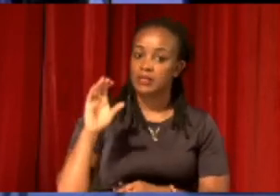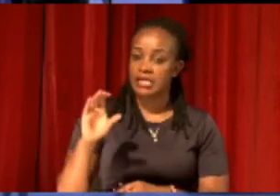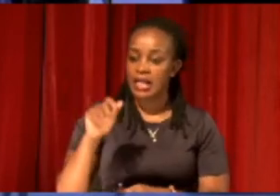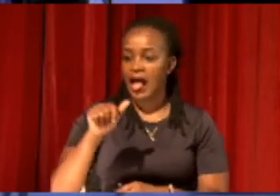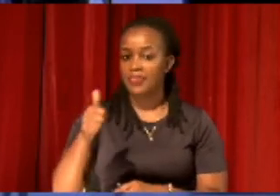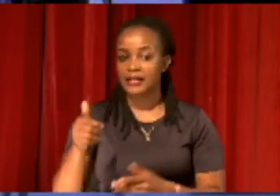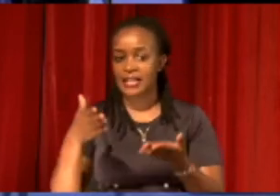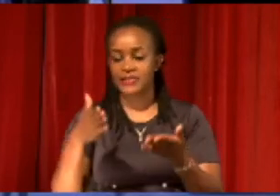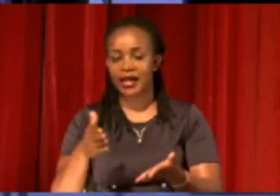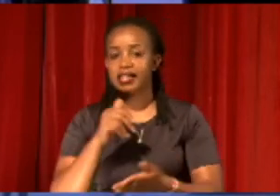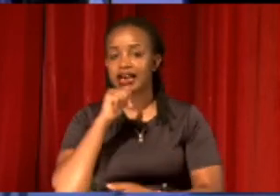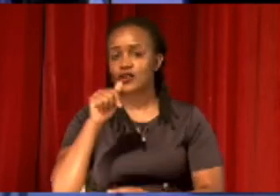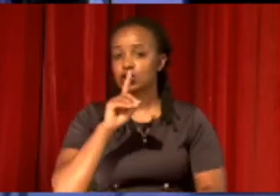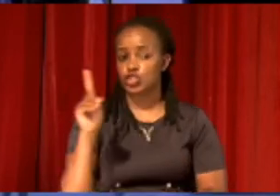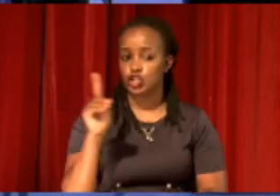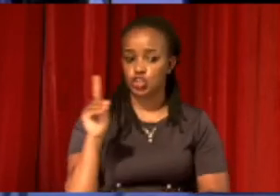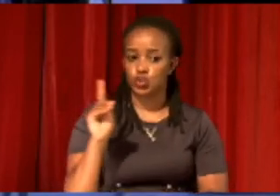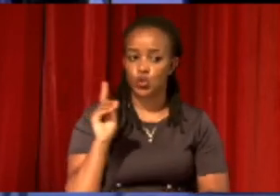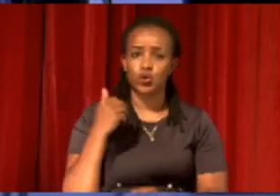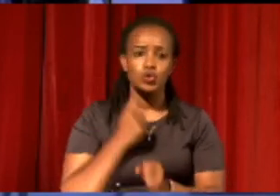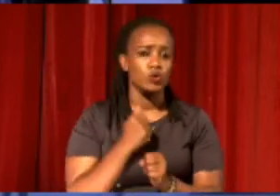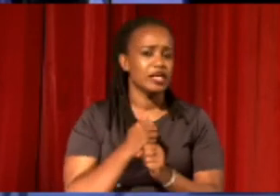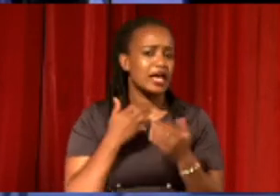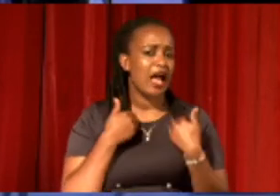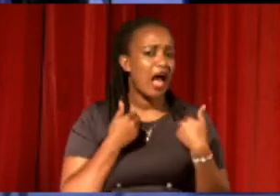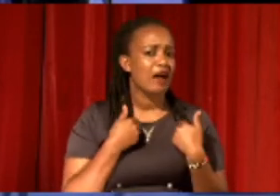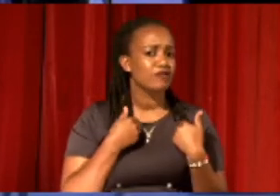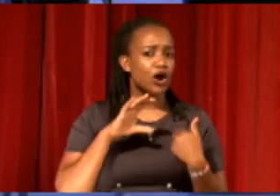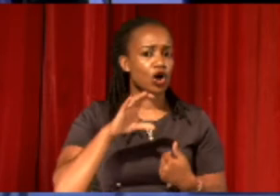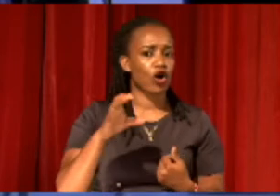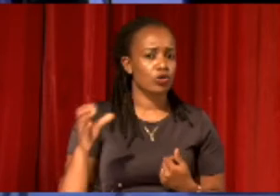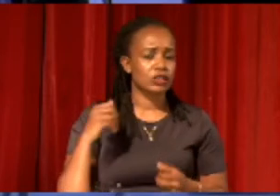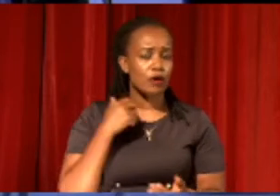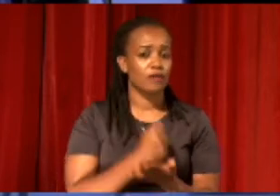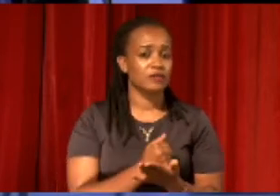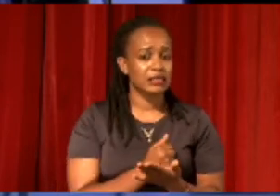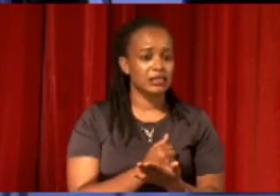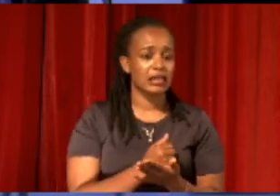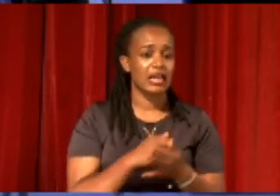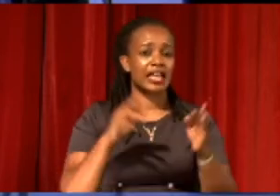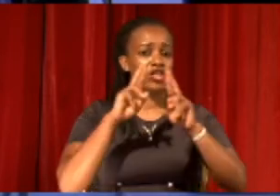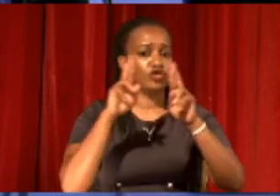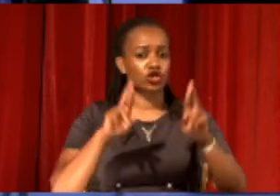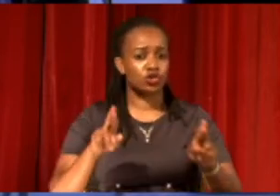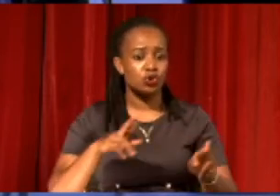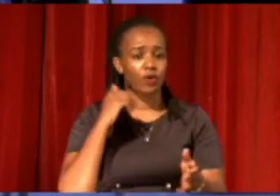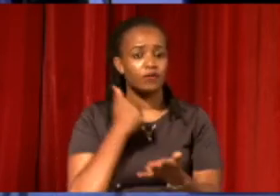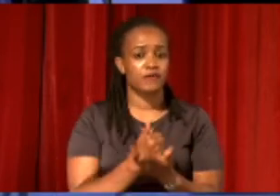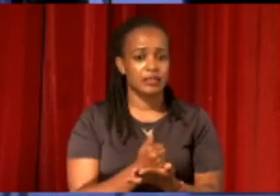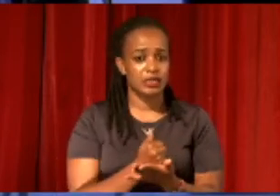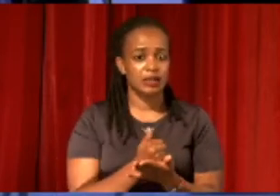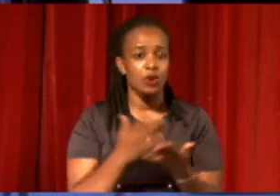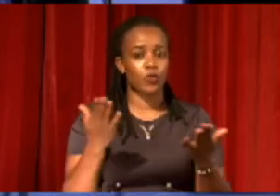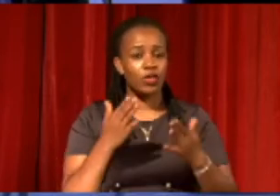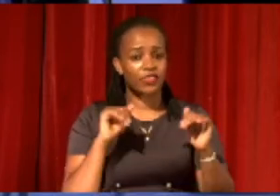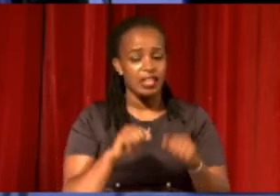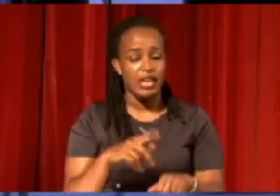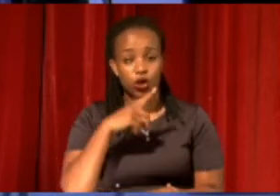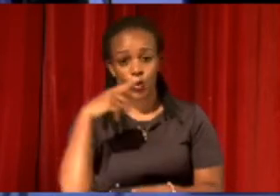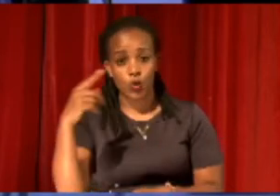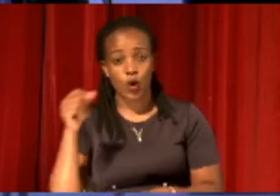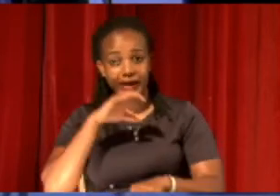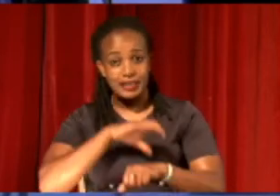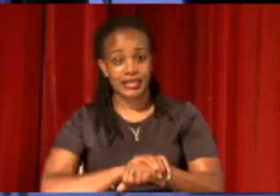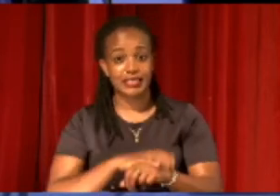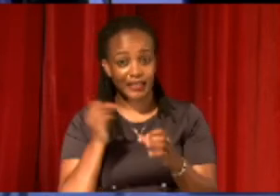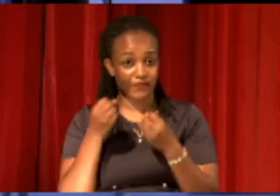Mm-hmm. Is there like county offices or regional offices where they can go and get information, not soft